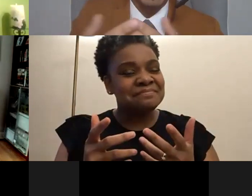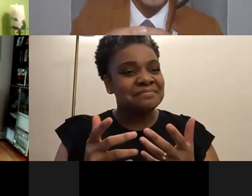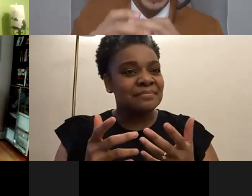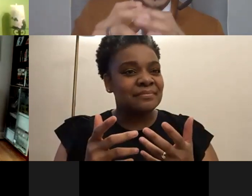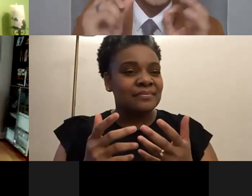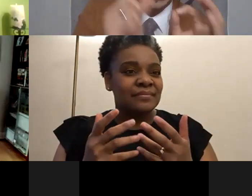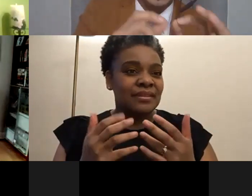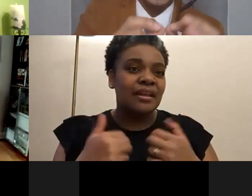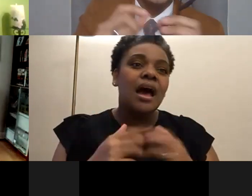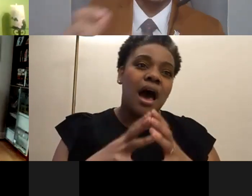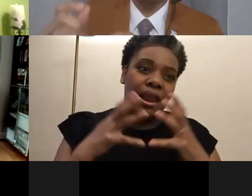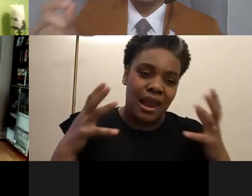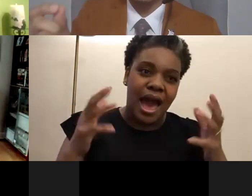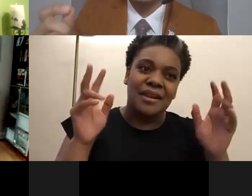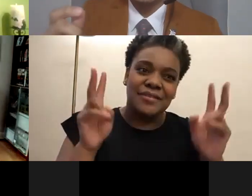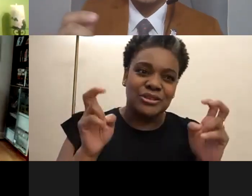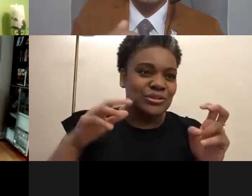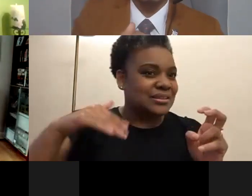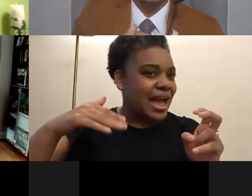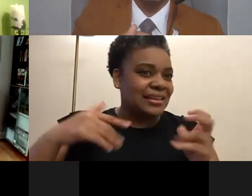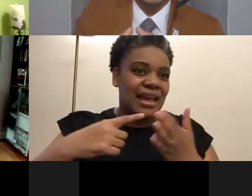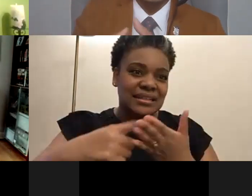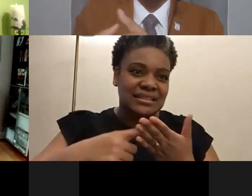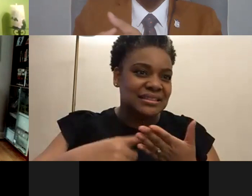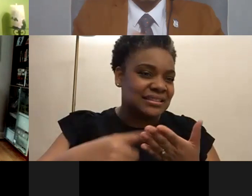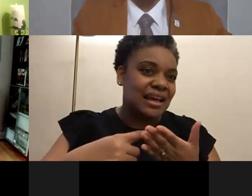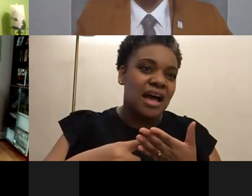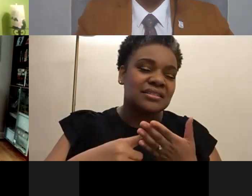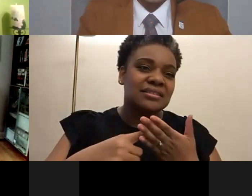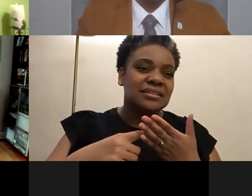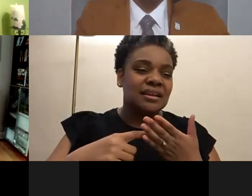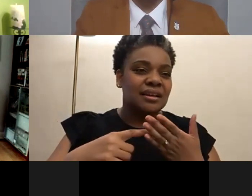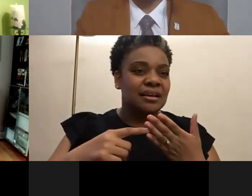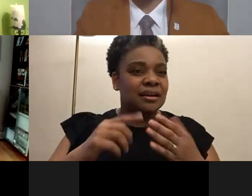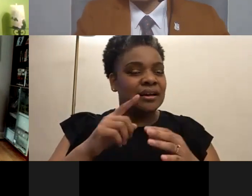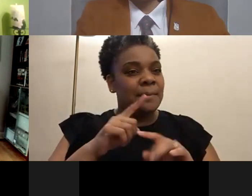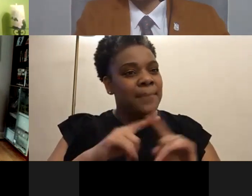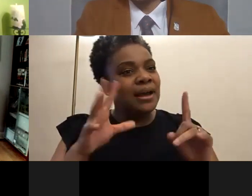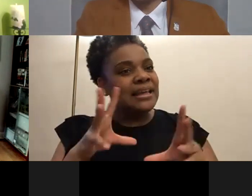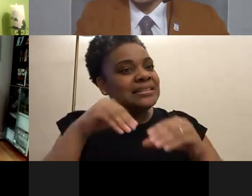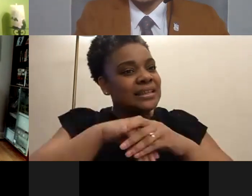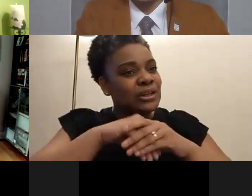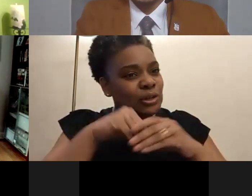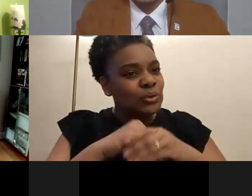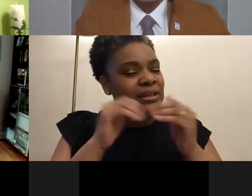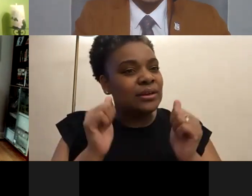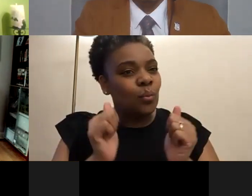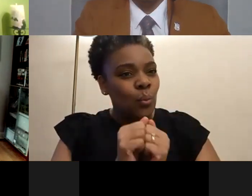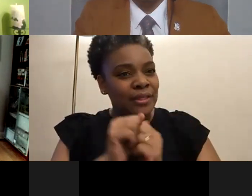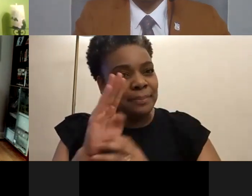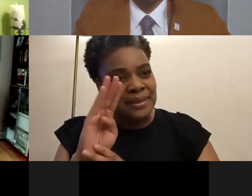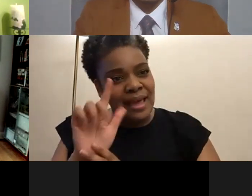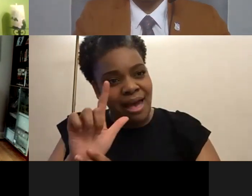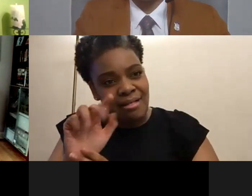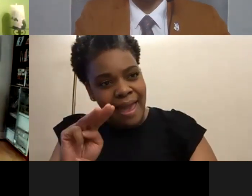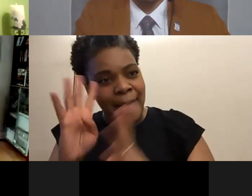that we have not yet touched on. This is also part of the Black Lives Matter Summit, which is to say that